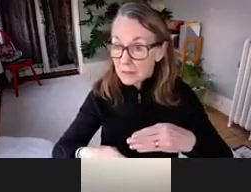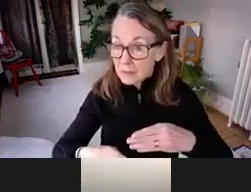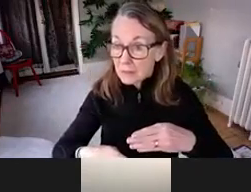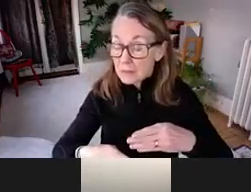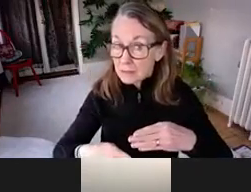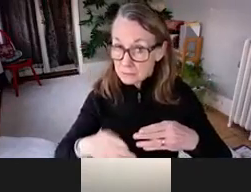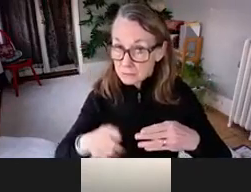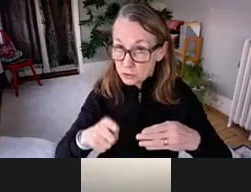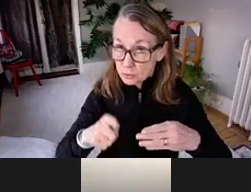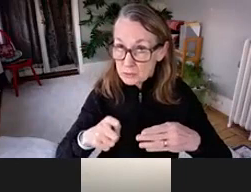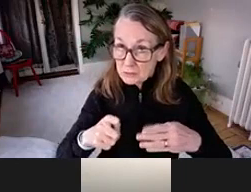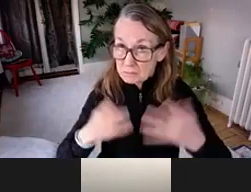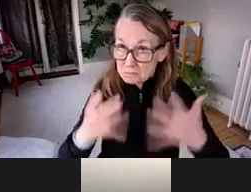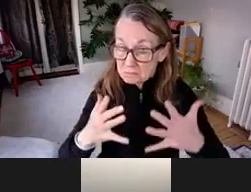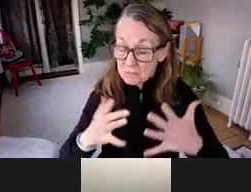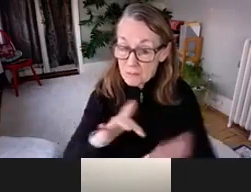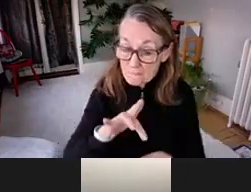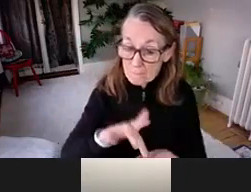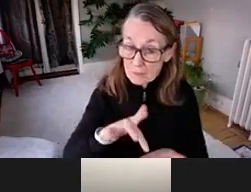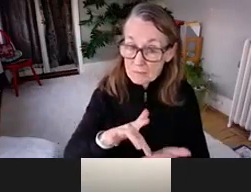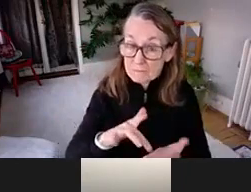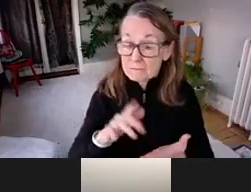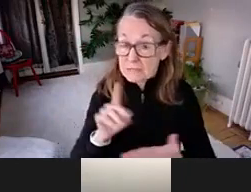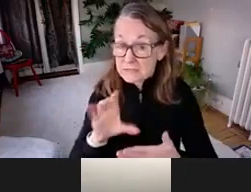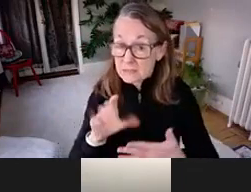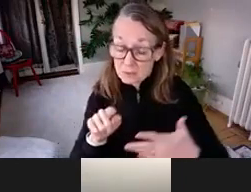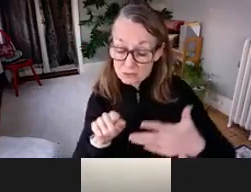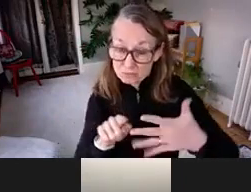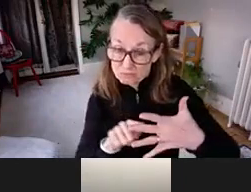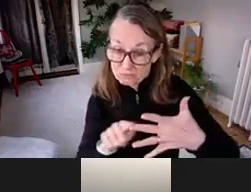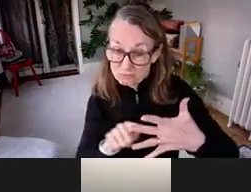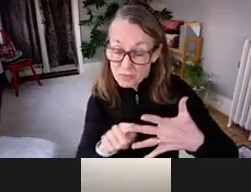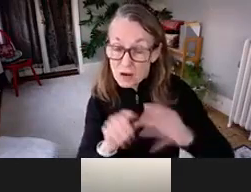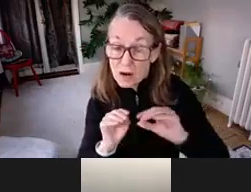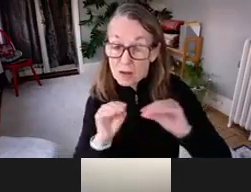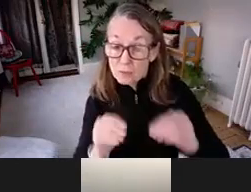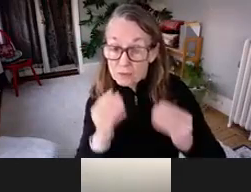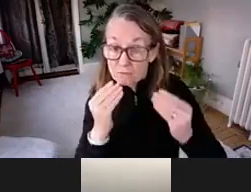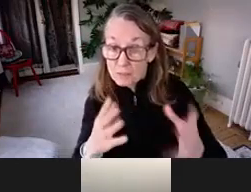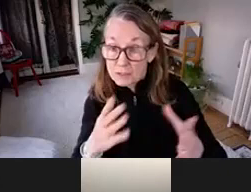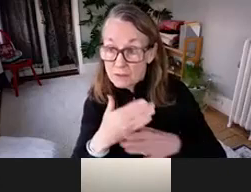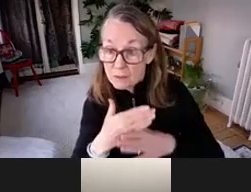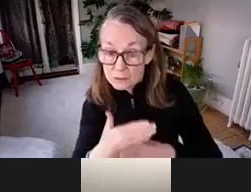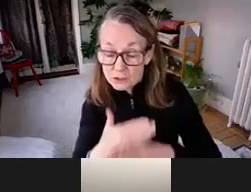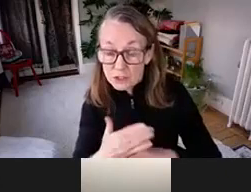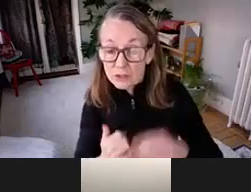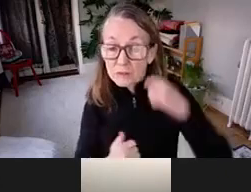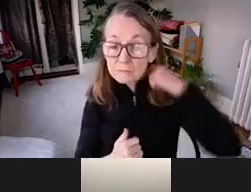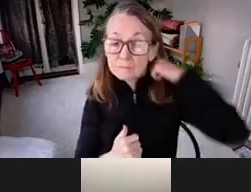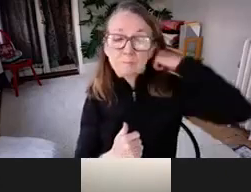by mid-December. And I put in the information that was shared.